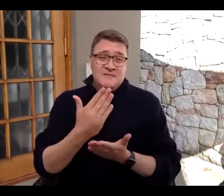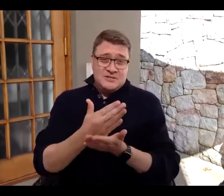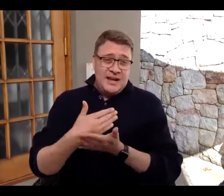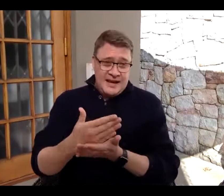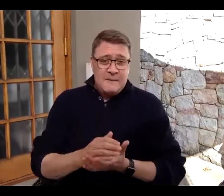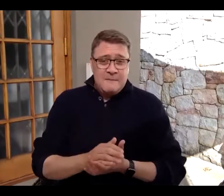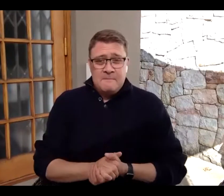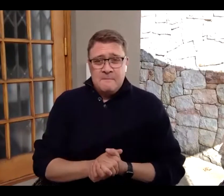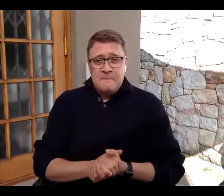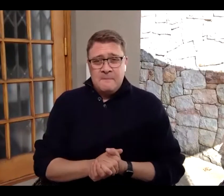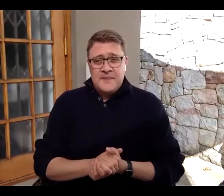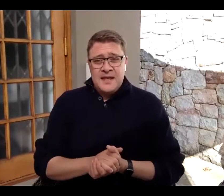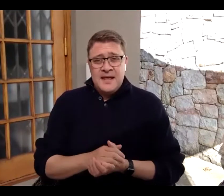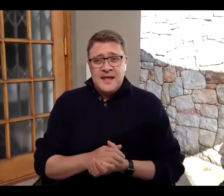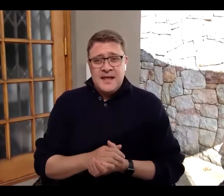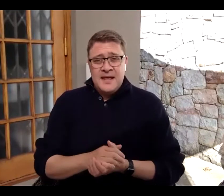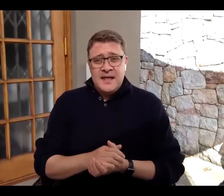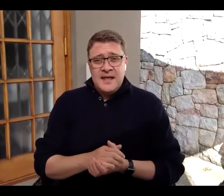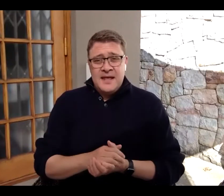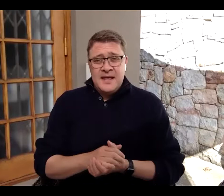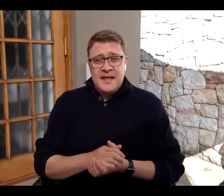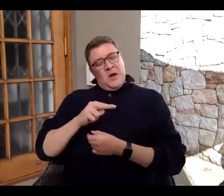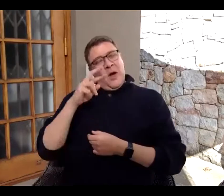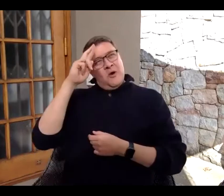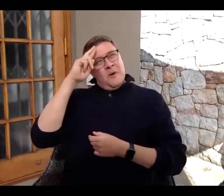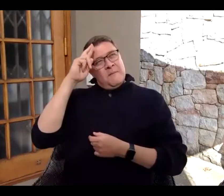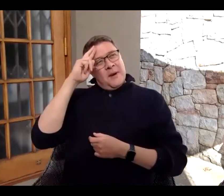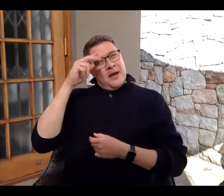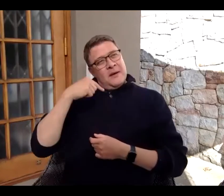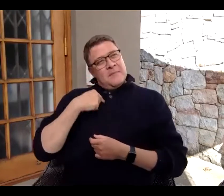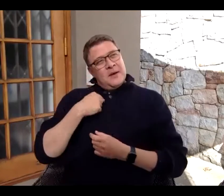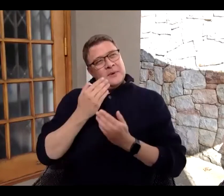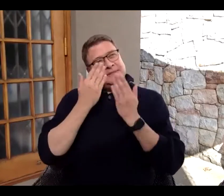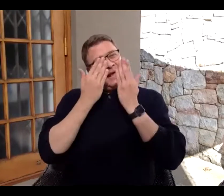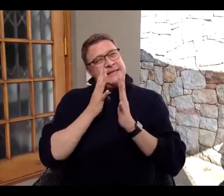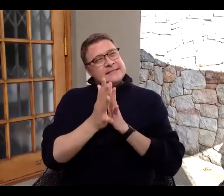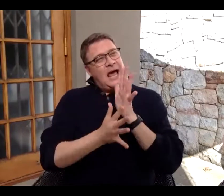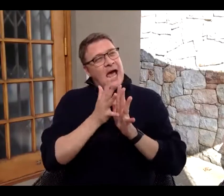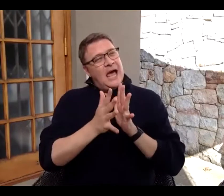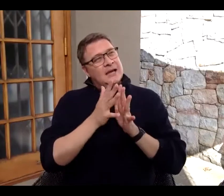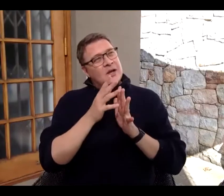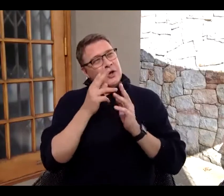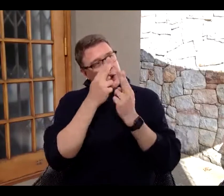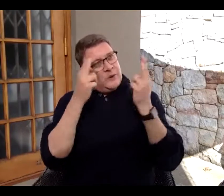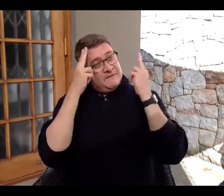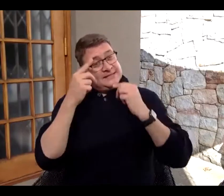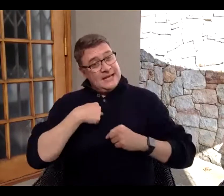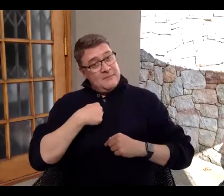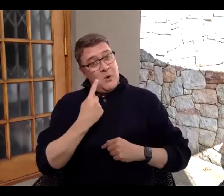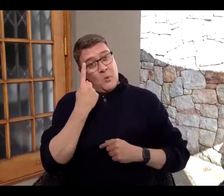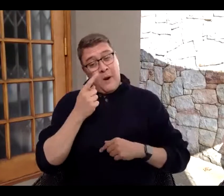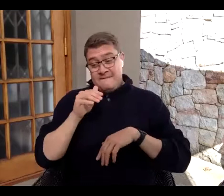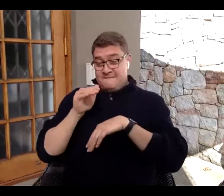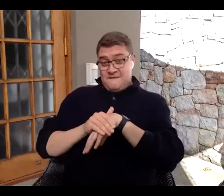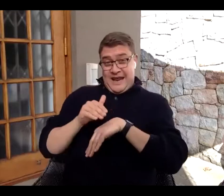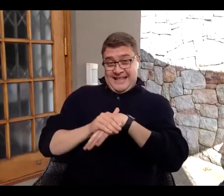think just from a personal point of view, I remember when I was studying sign language at university, my one friend took me to the Deaf